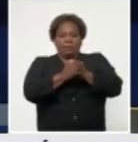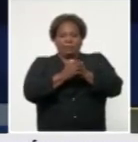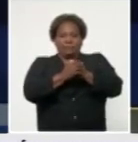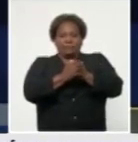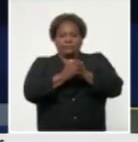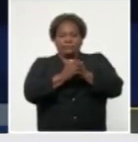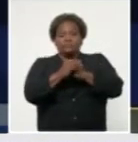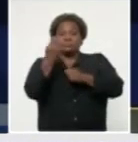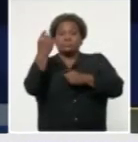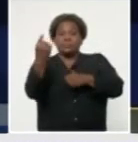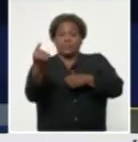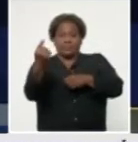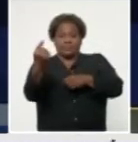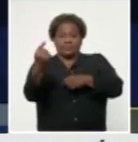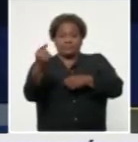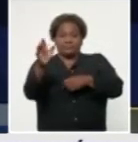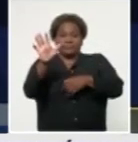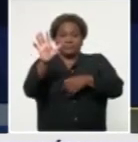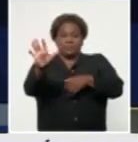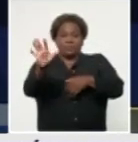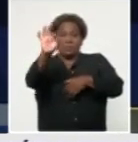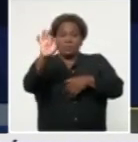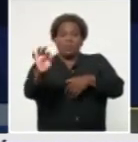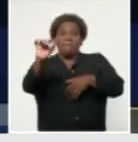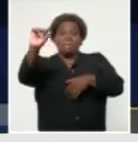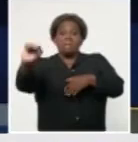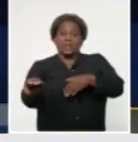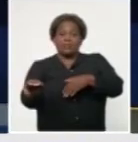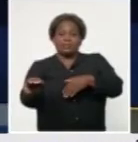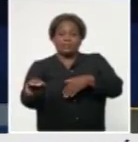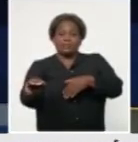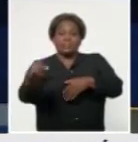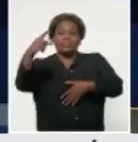Nevertheless, the rest of the province, despite a thorough